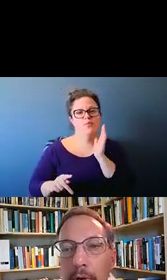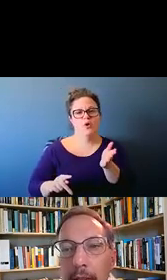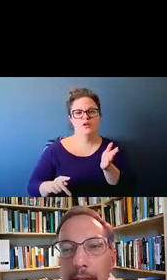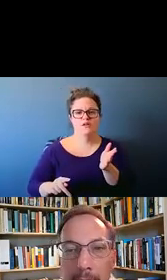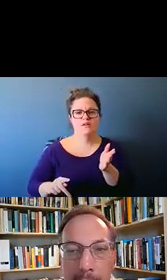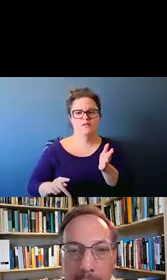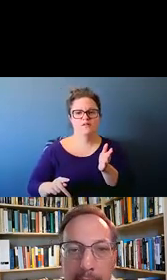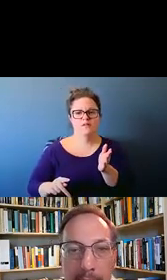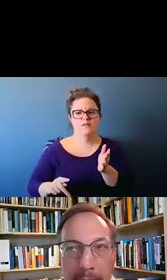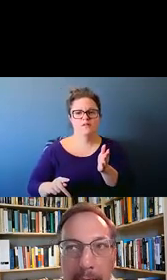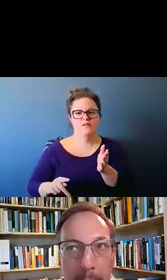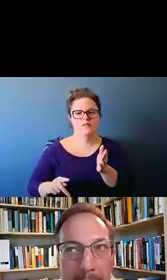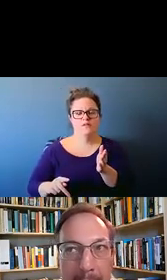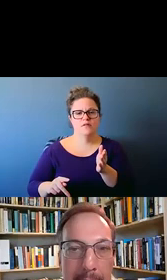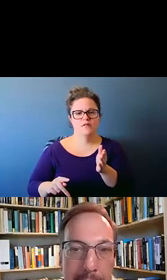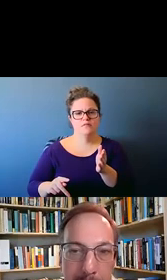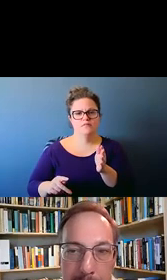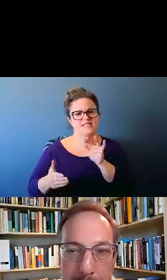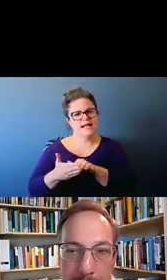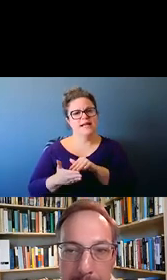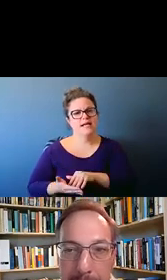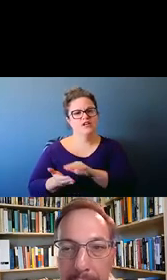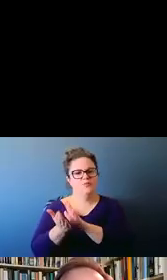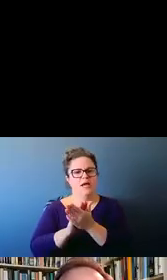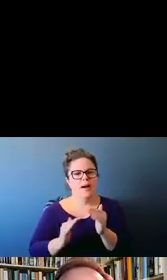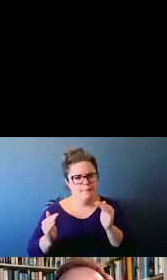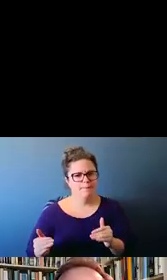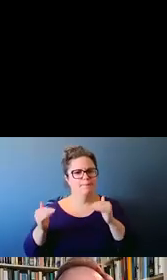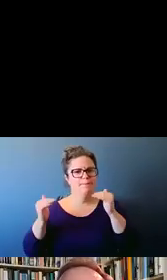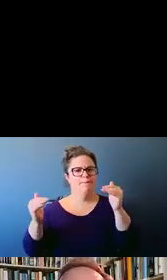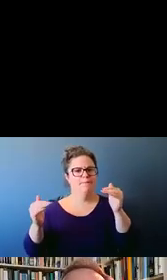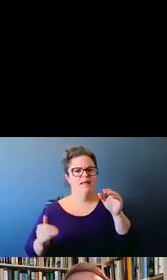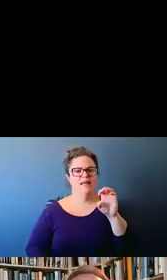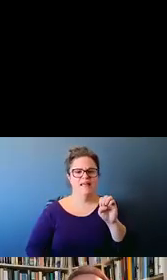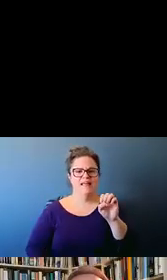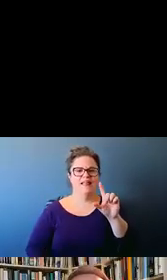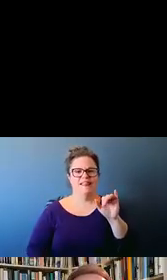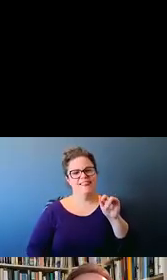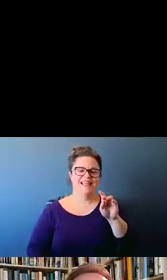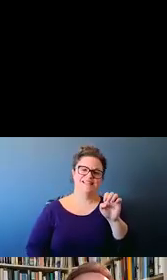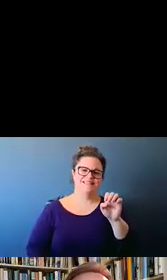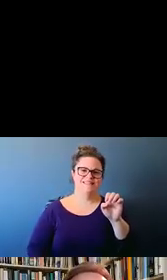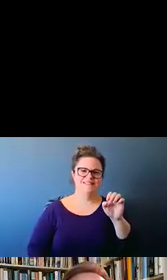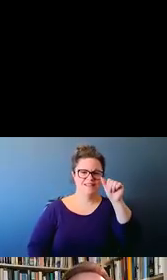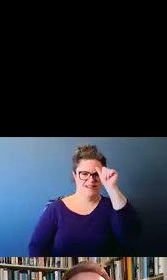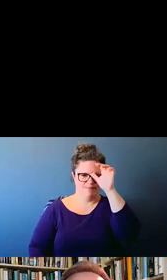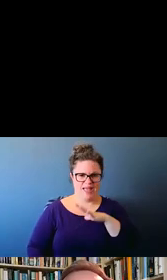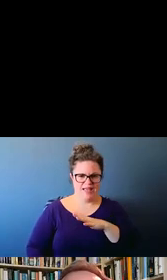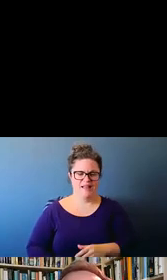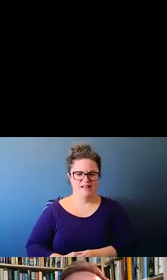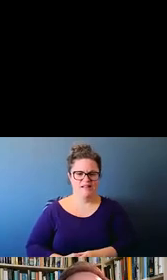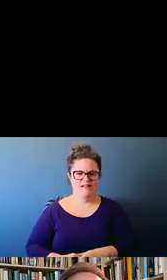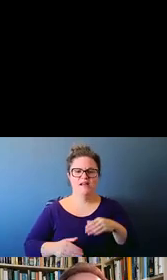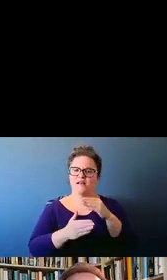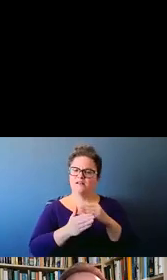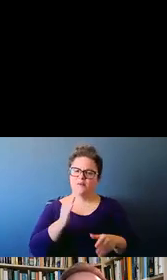for a life as an elite man. So this was a very different world, of course. So people weren't preparing for certain jobs,